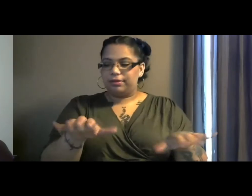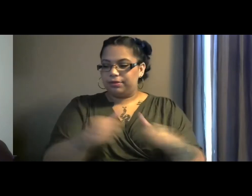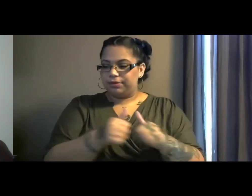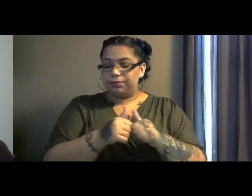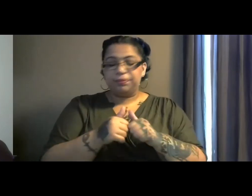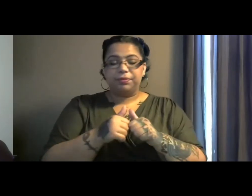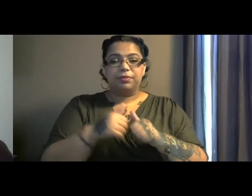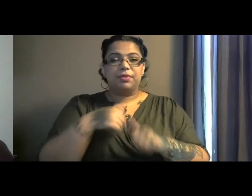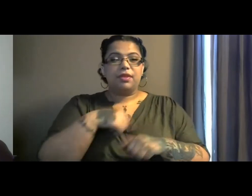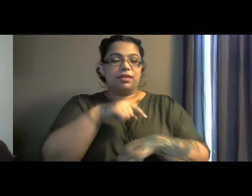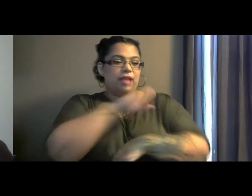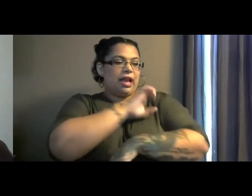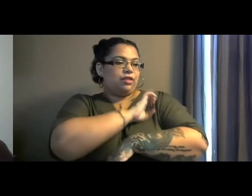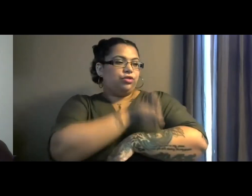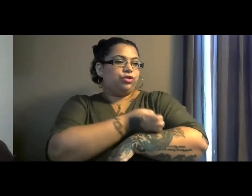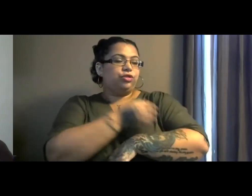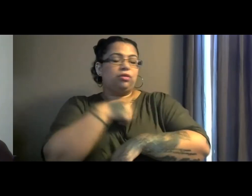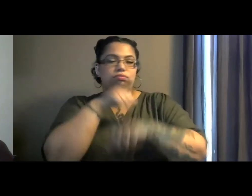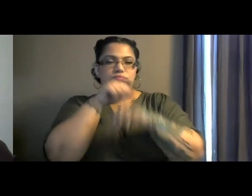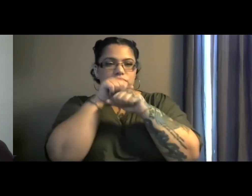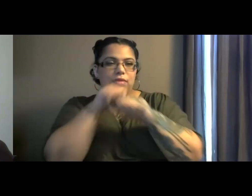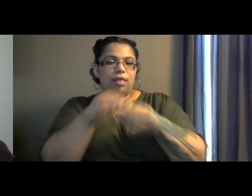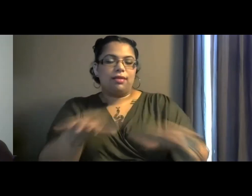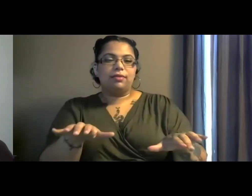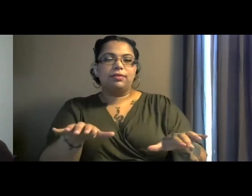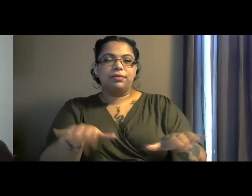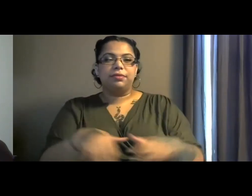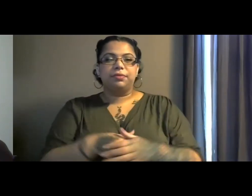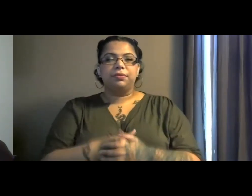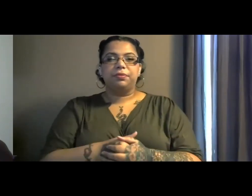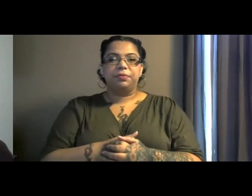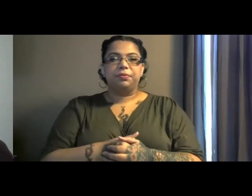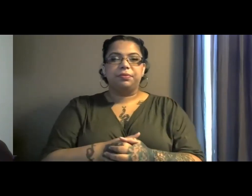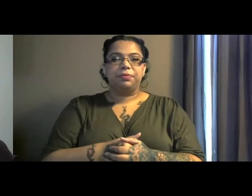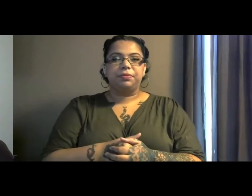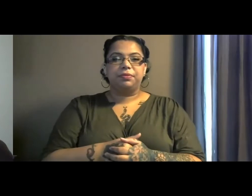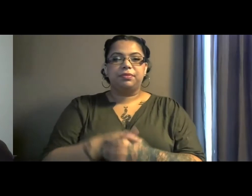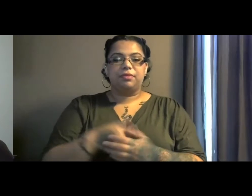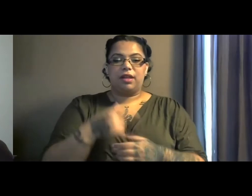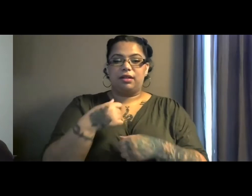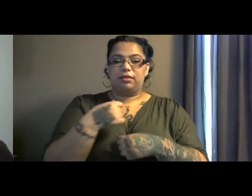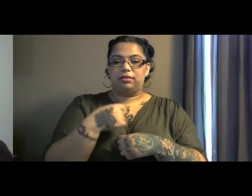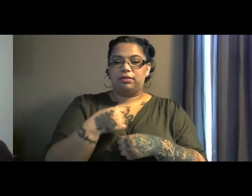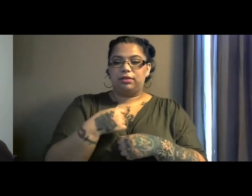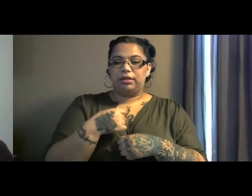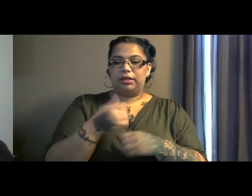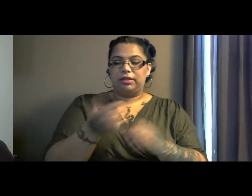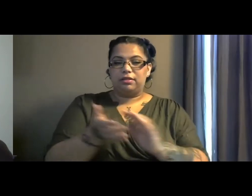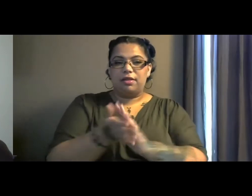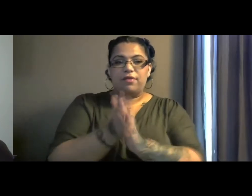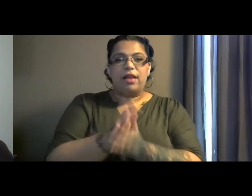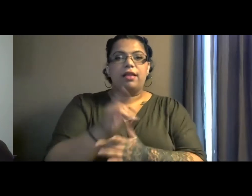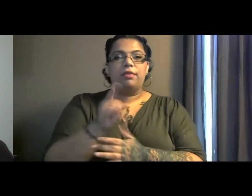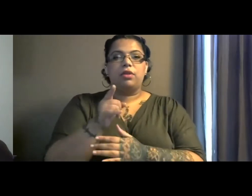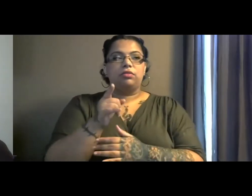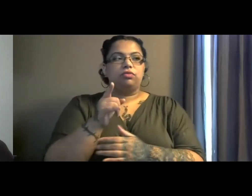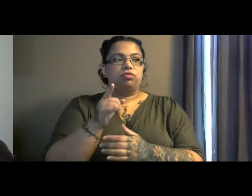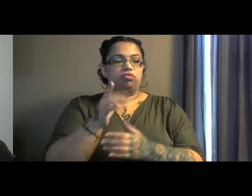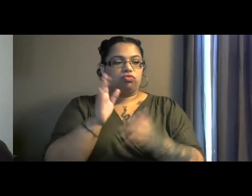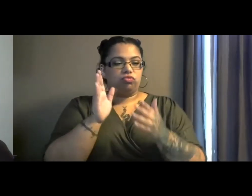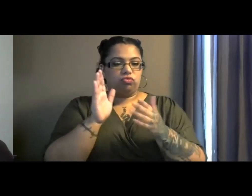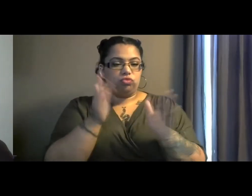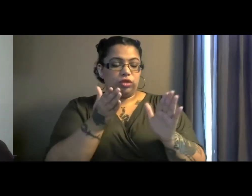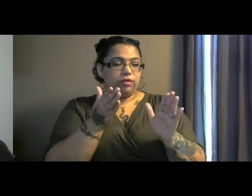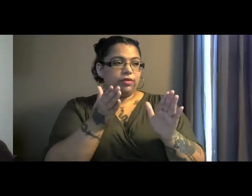energy that has developed as a result of us shifting our attention.